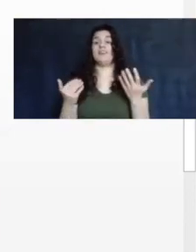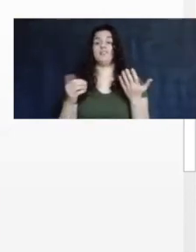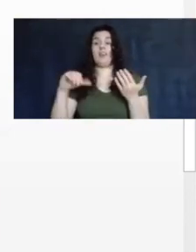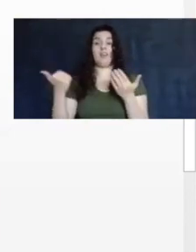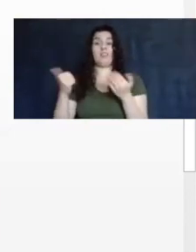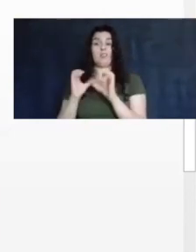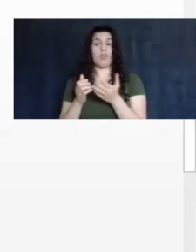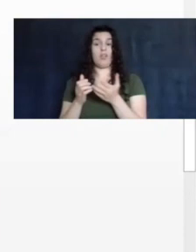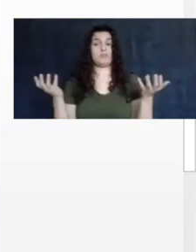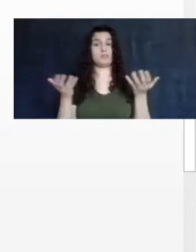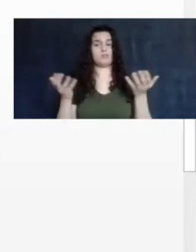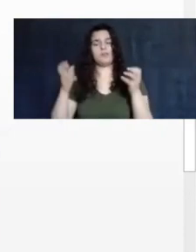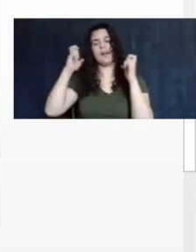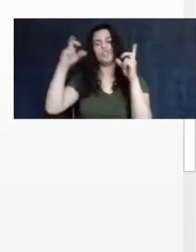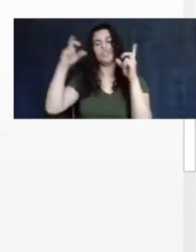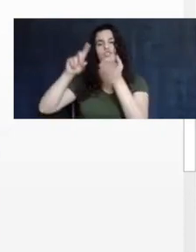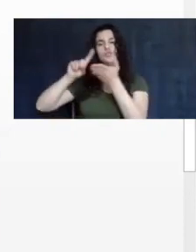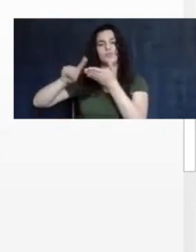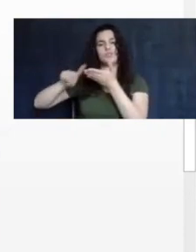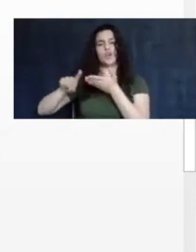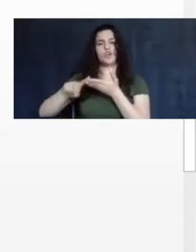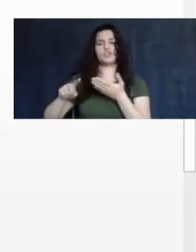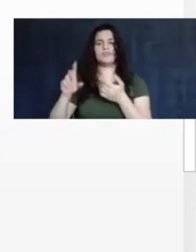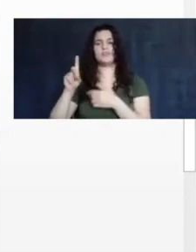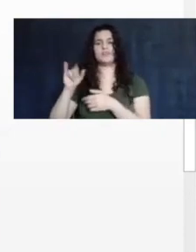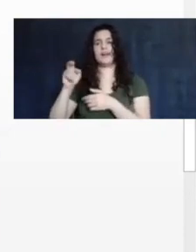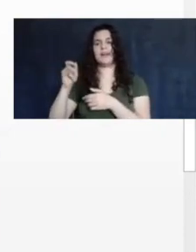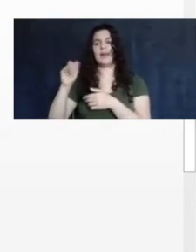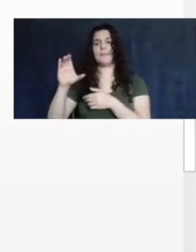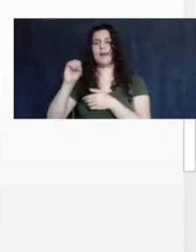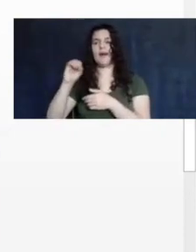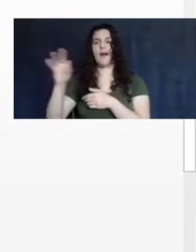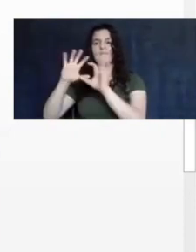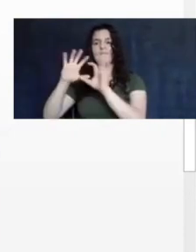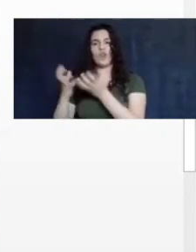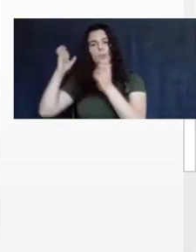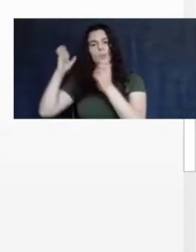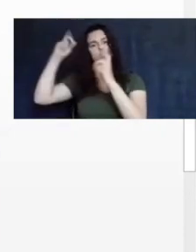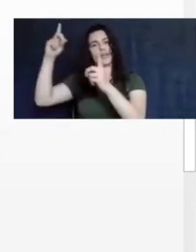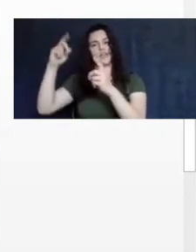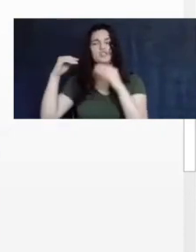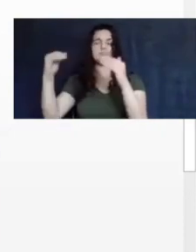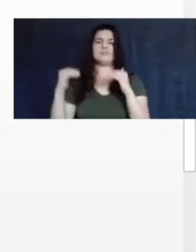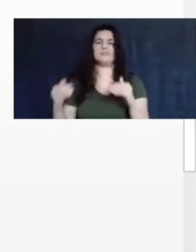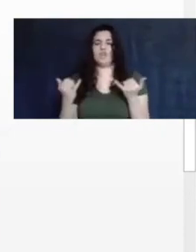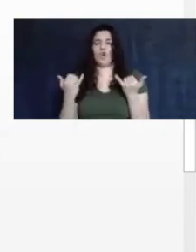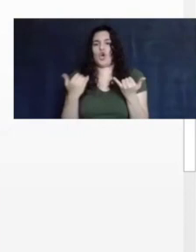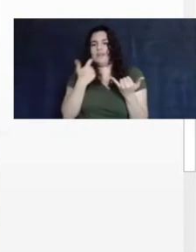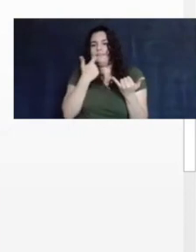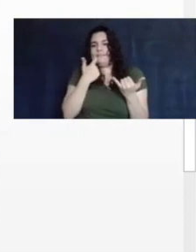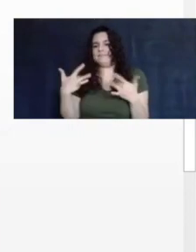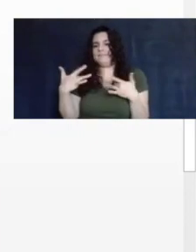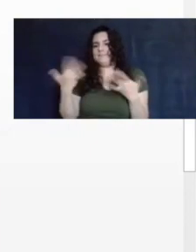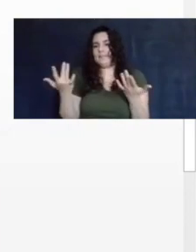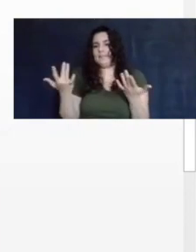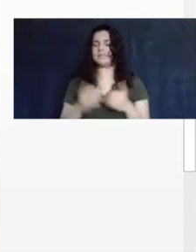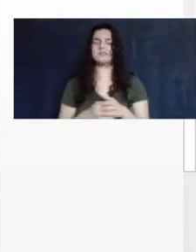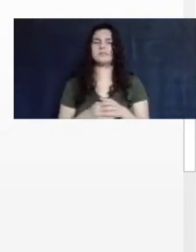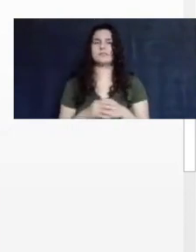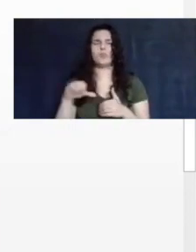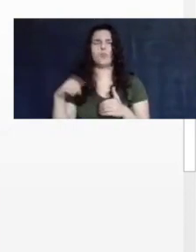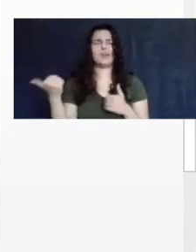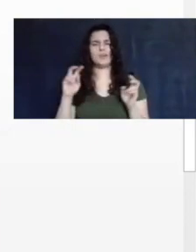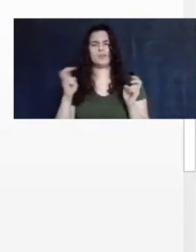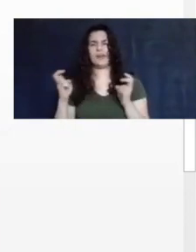are, educational research, dynamics of global education, current events. I'm trying to think of some other titles. I'm